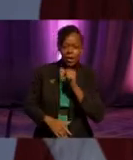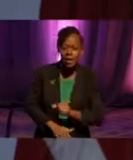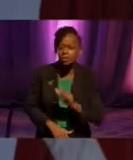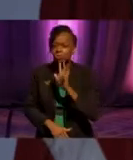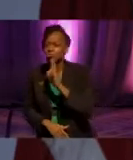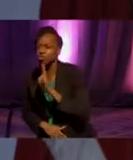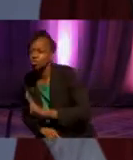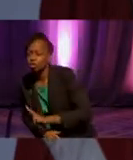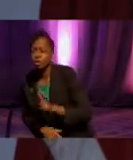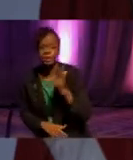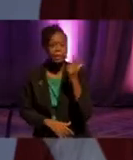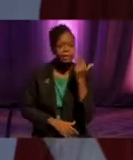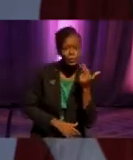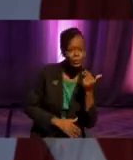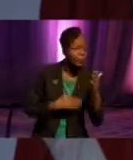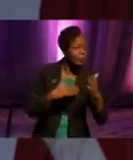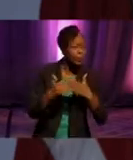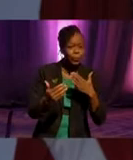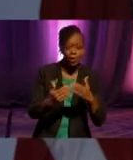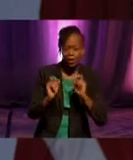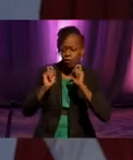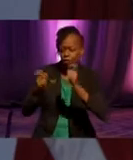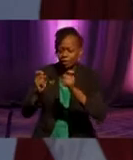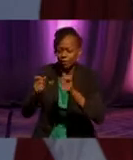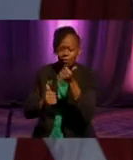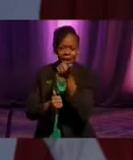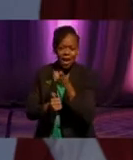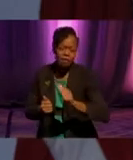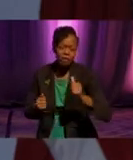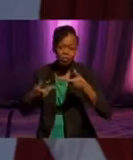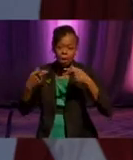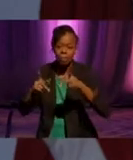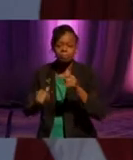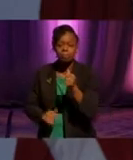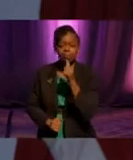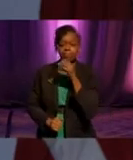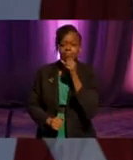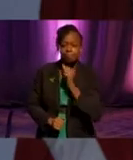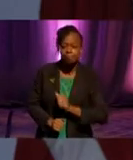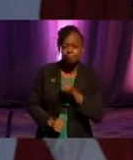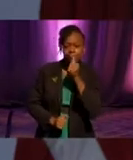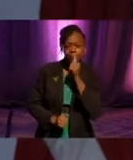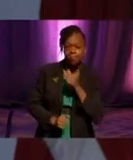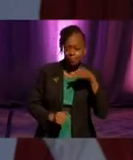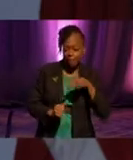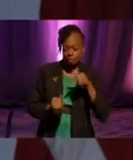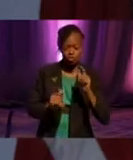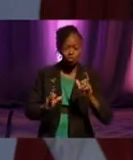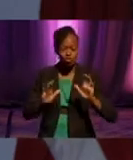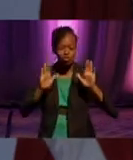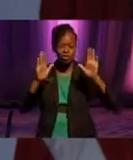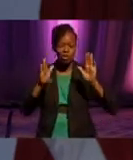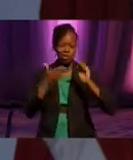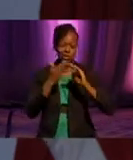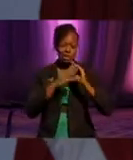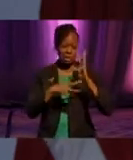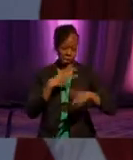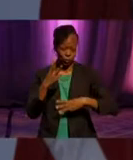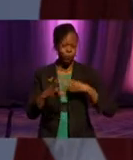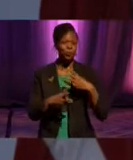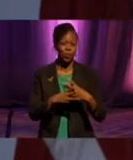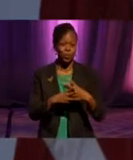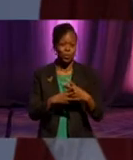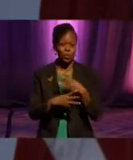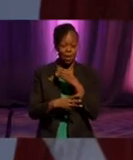17 years old, every opportunity to thrive in the greatest city in the world? And what everyone